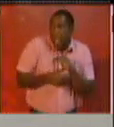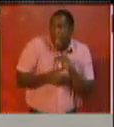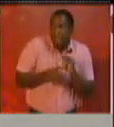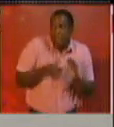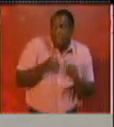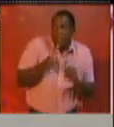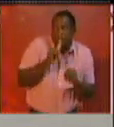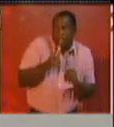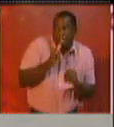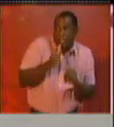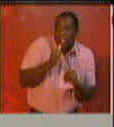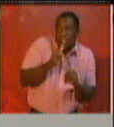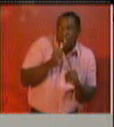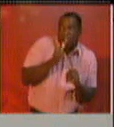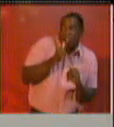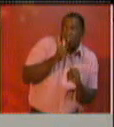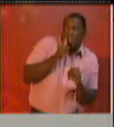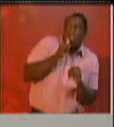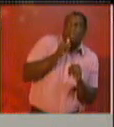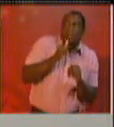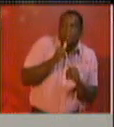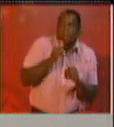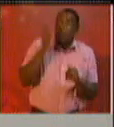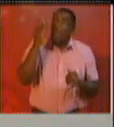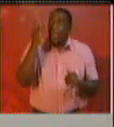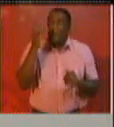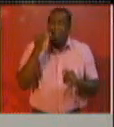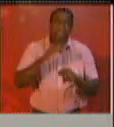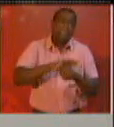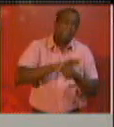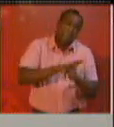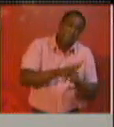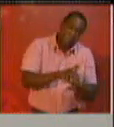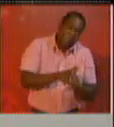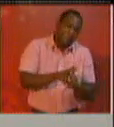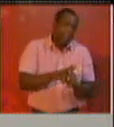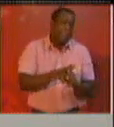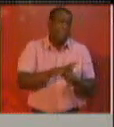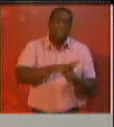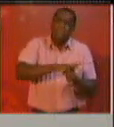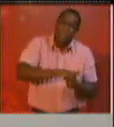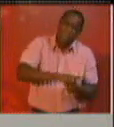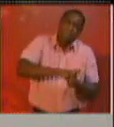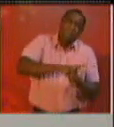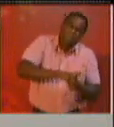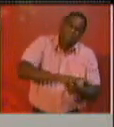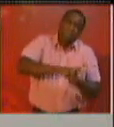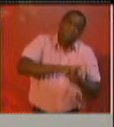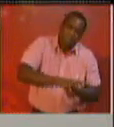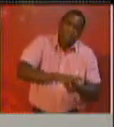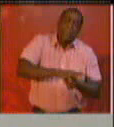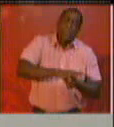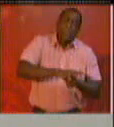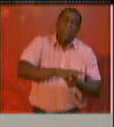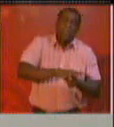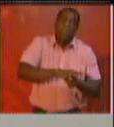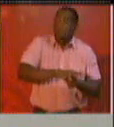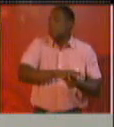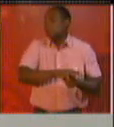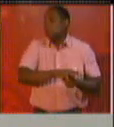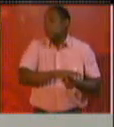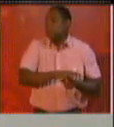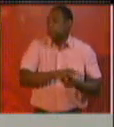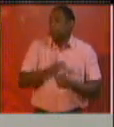with the effects of the pandemic and the isolation. So those are some anecdotal reports that we may have in terms of collecting